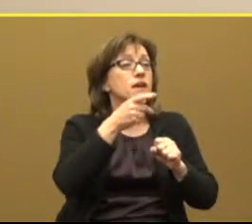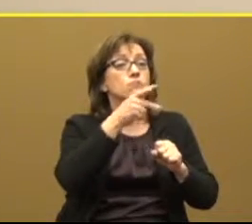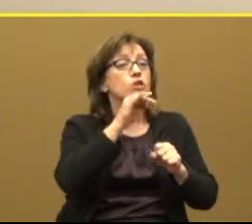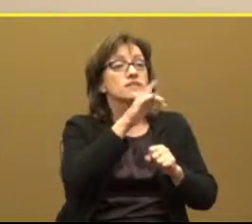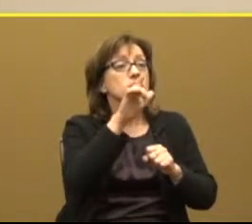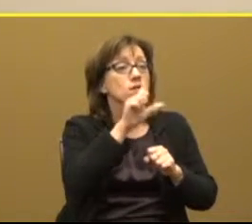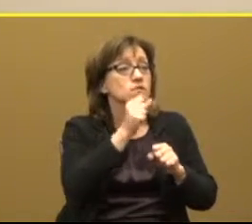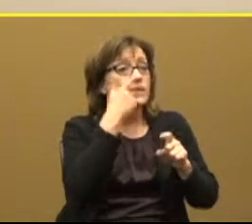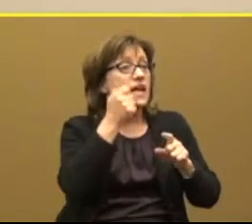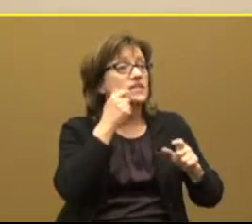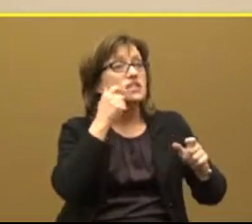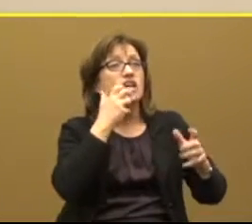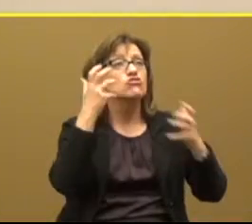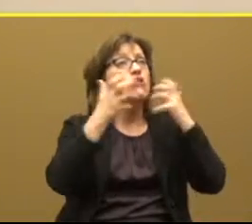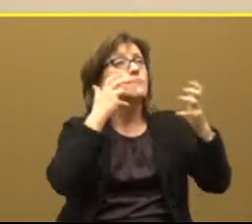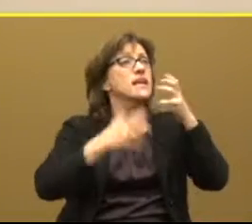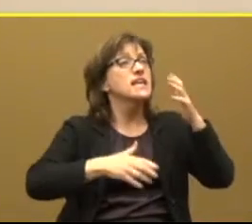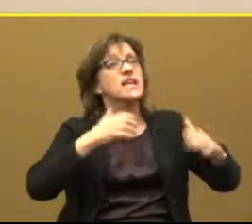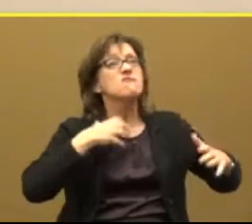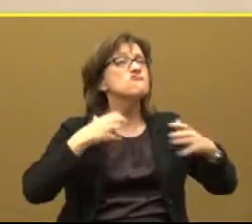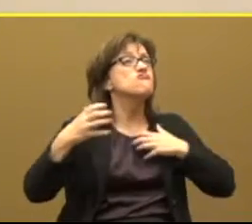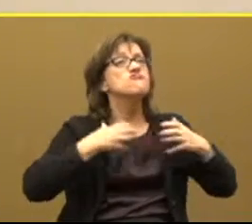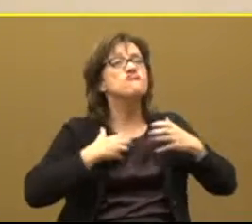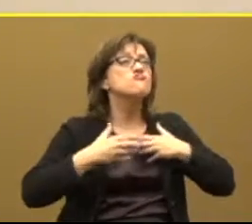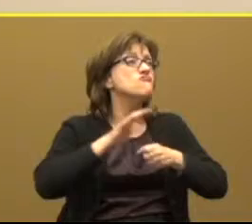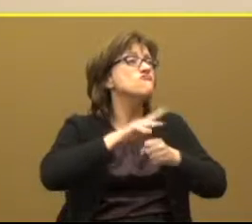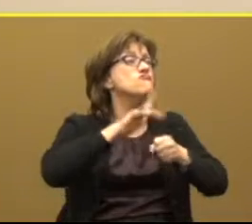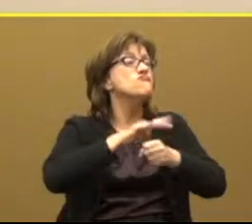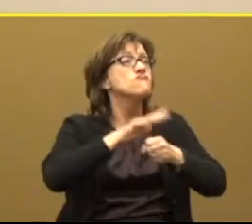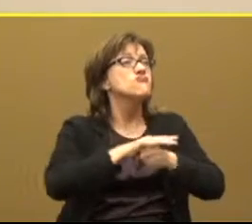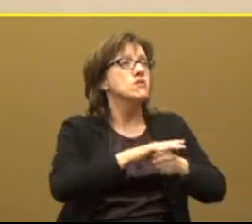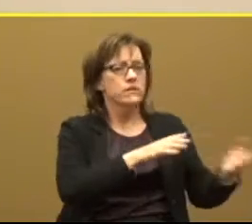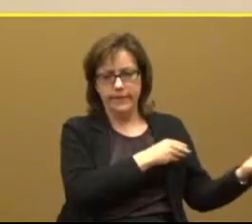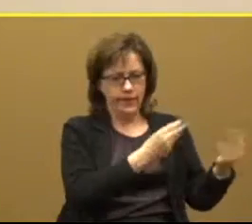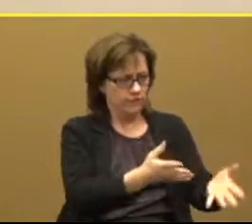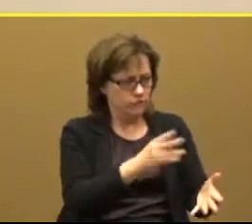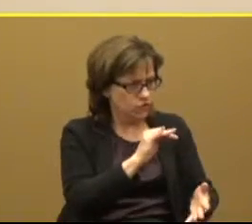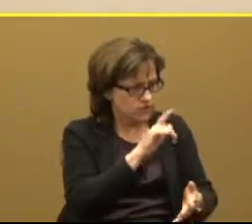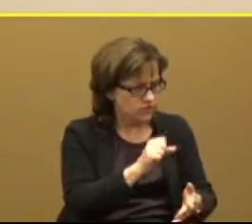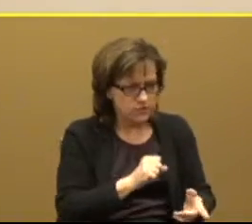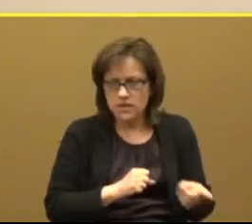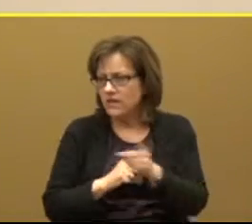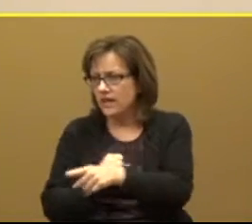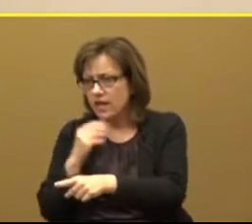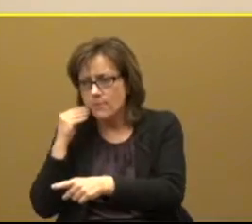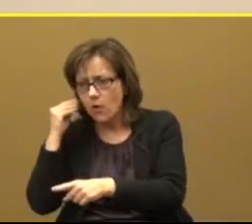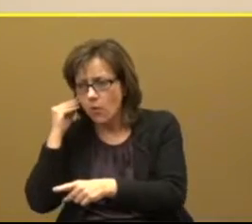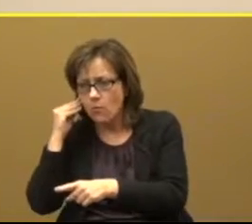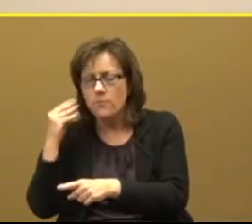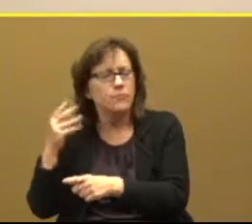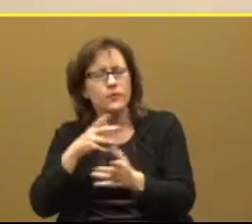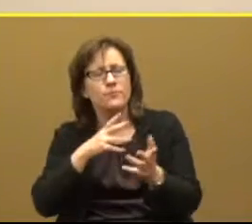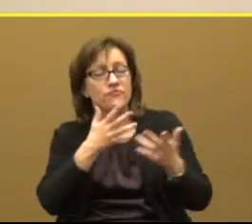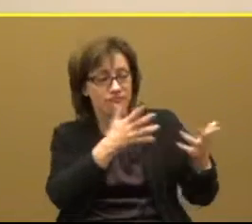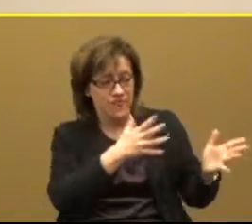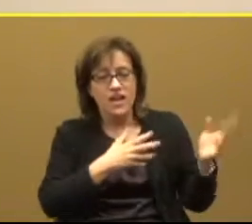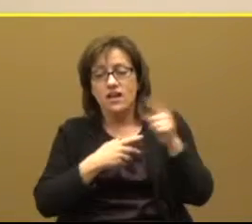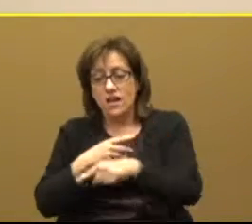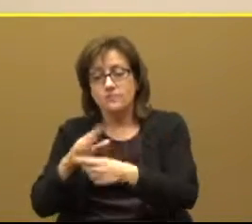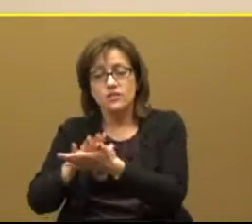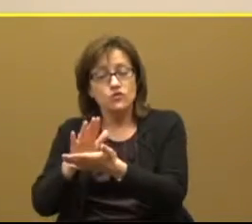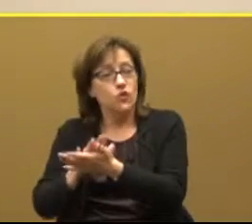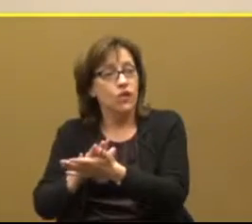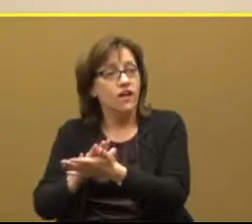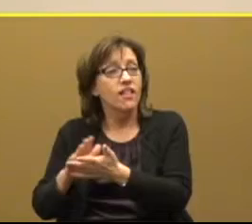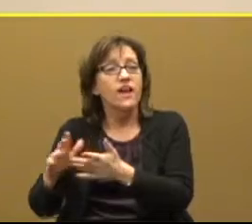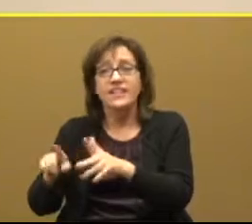and they're like, I'm not doing this because I can hit scream and kick and get 50 pretzels at home. Like, what if you're not getting some support at home? Okay, so what if you're